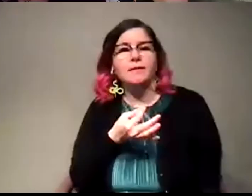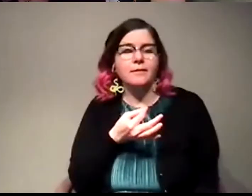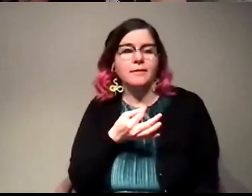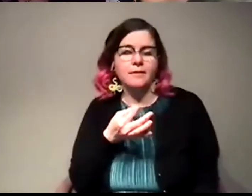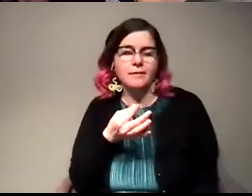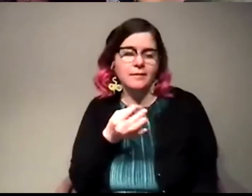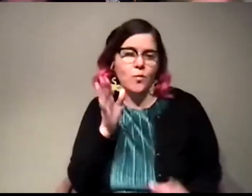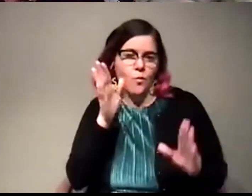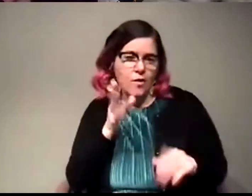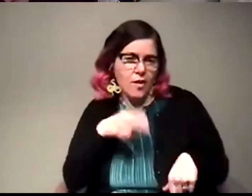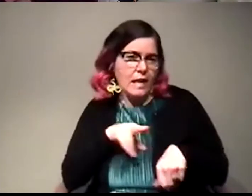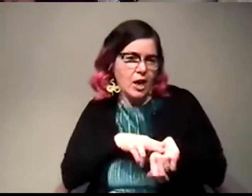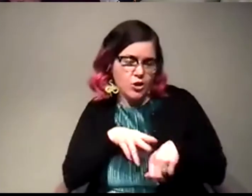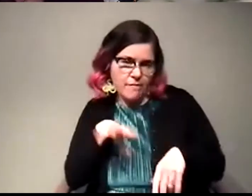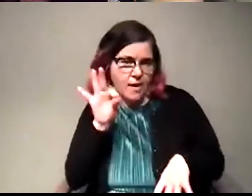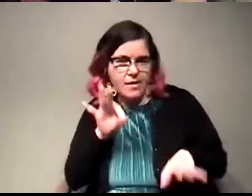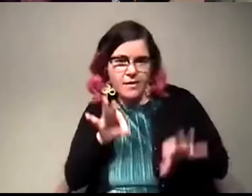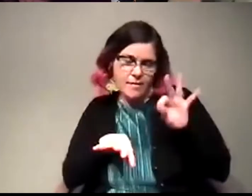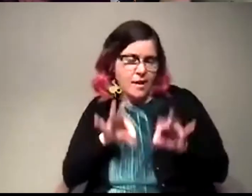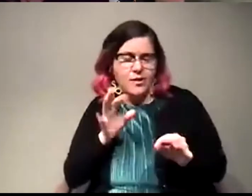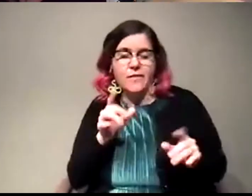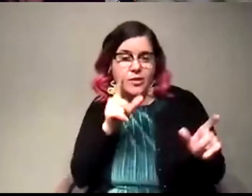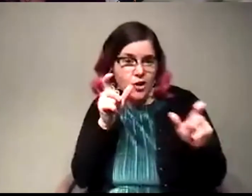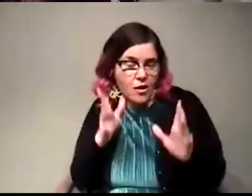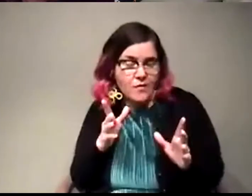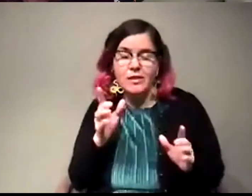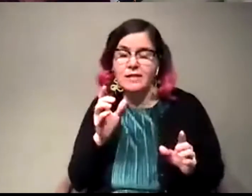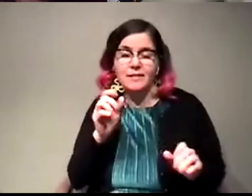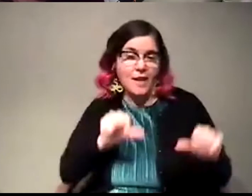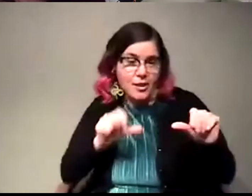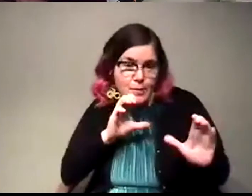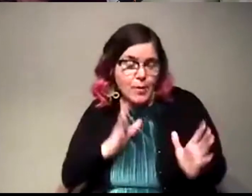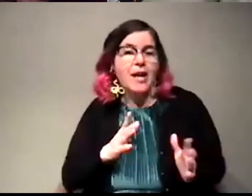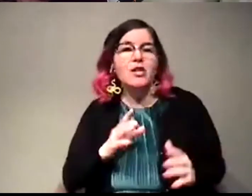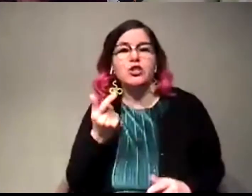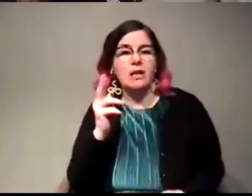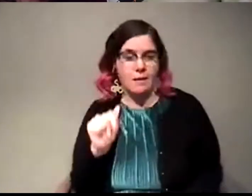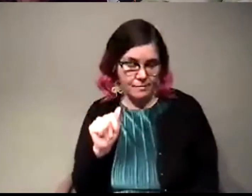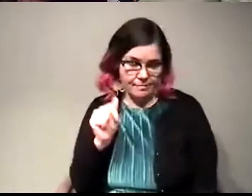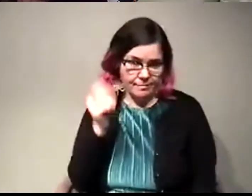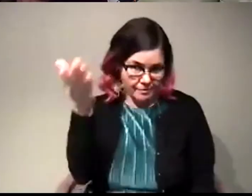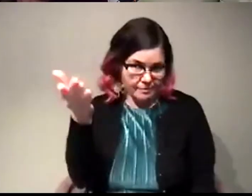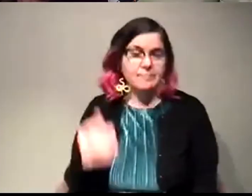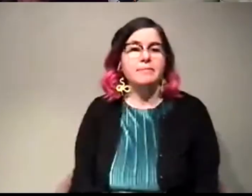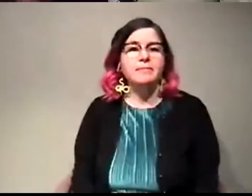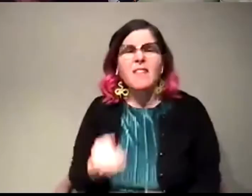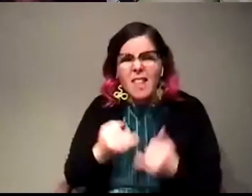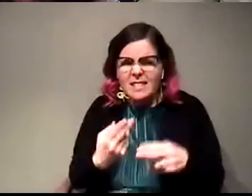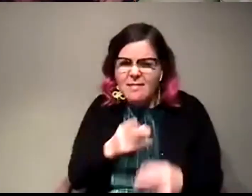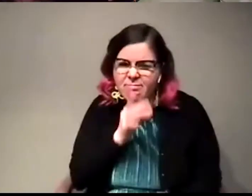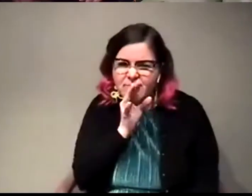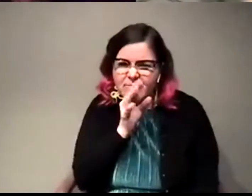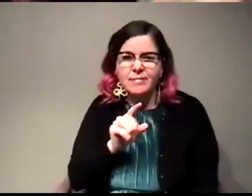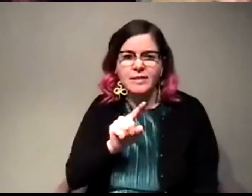wonderful nature finder, nature photographer, science communicator, Gina. How do you say your last name, Gina?